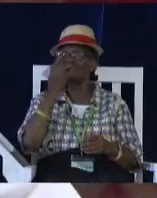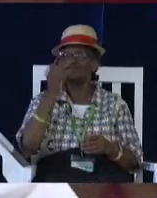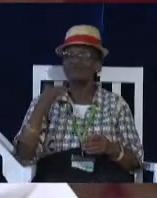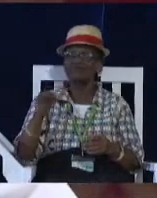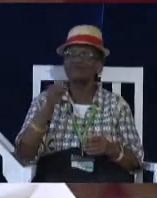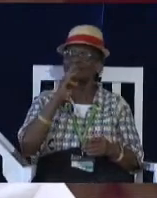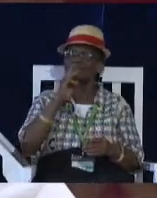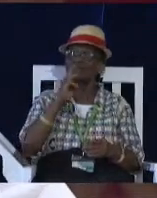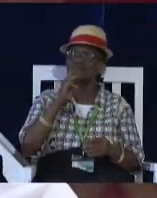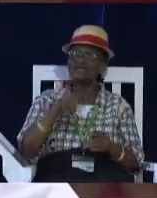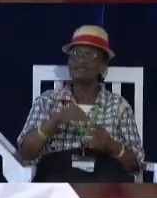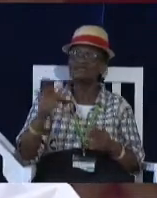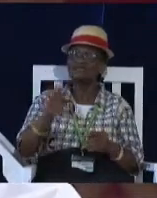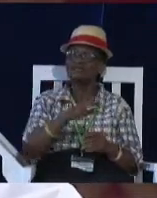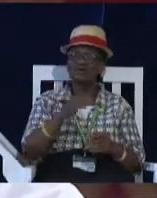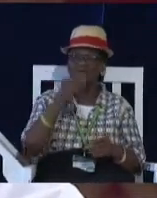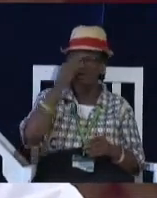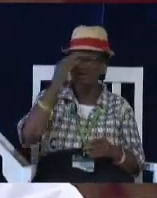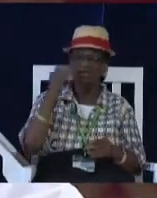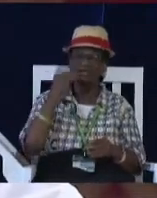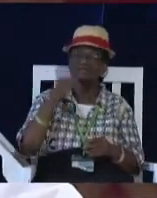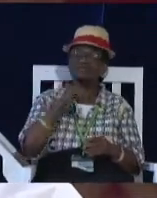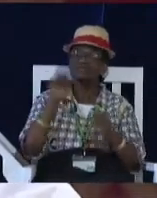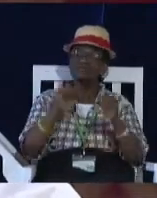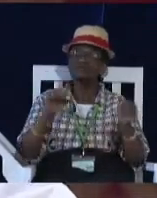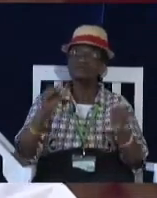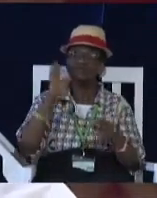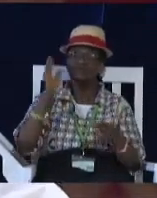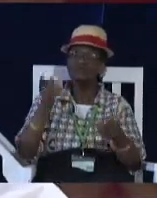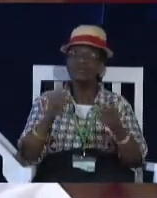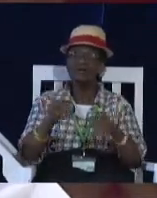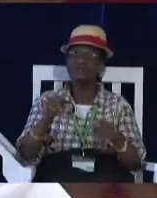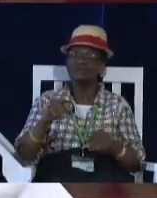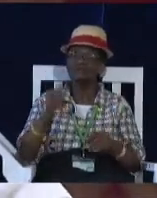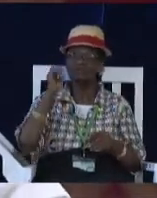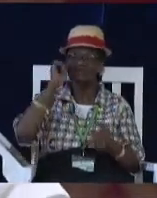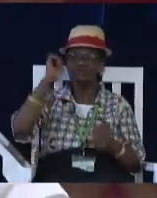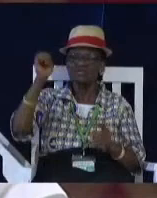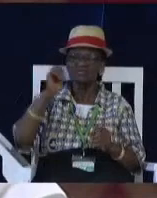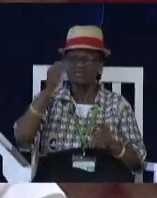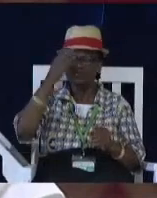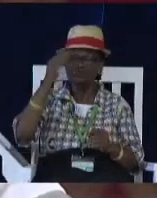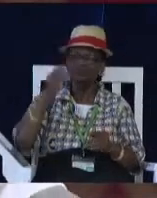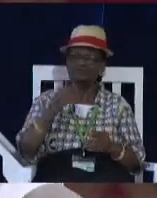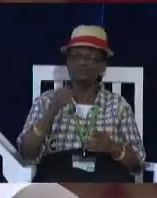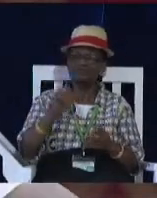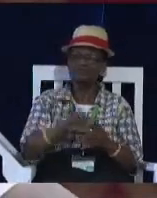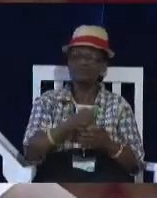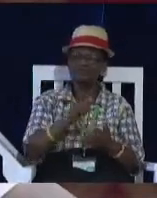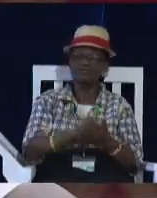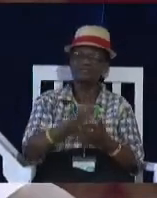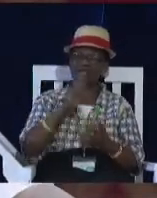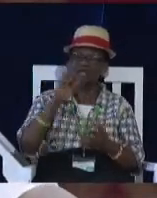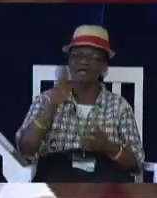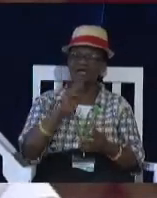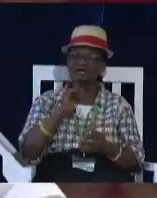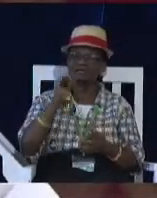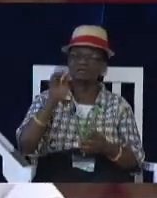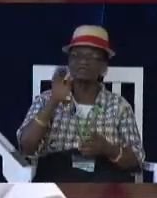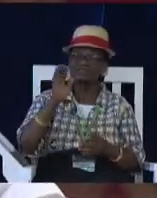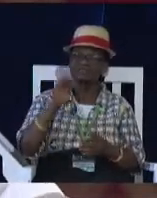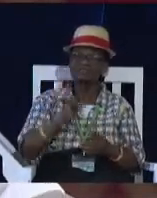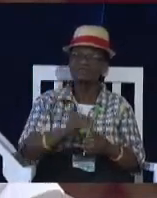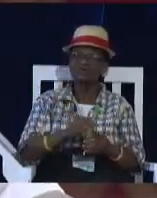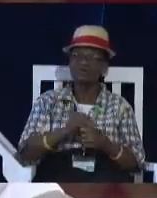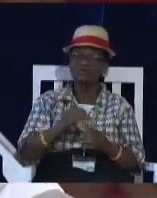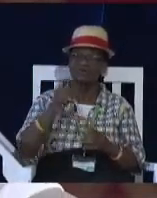Nothing is going to happen. He knows those who are his own. The Bible said he came to his own received